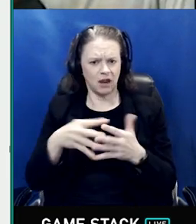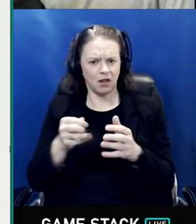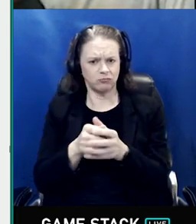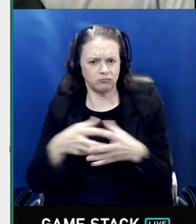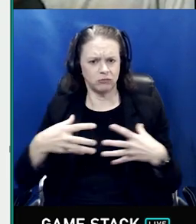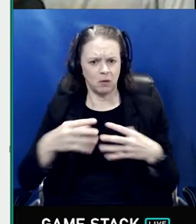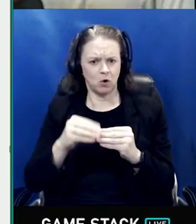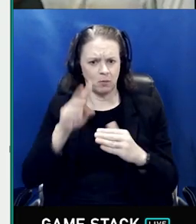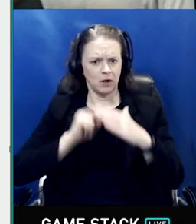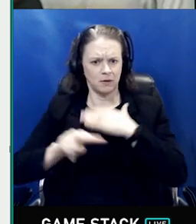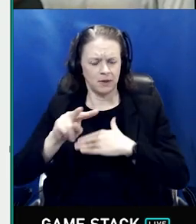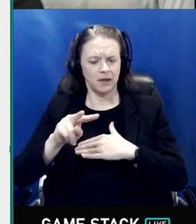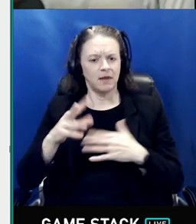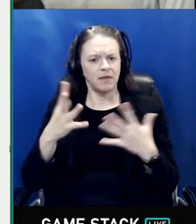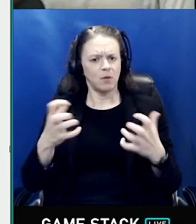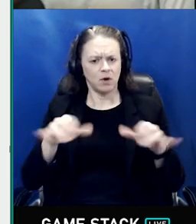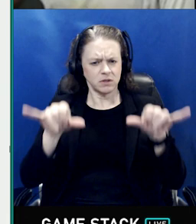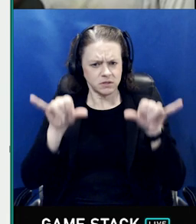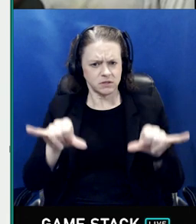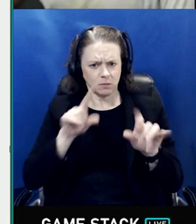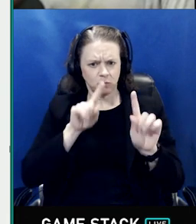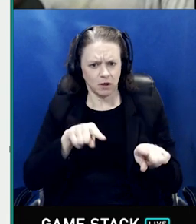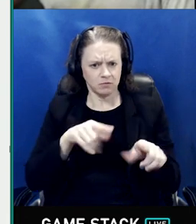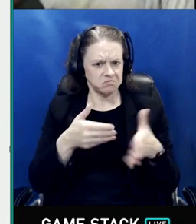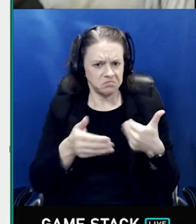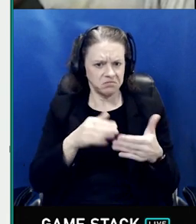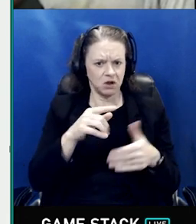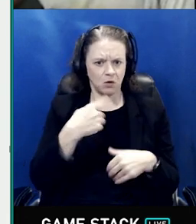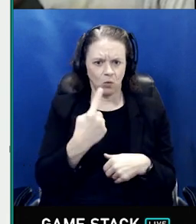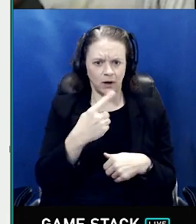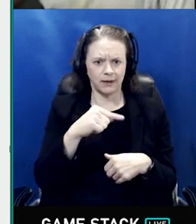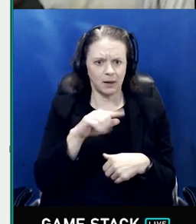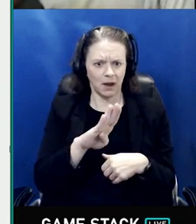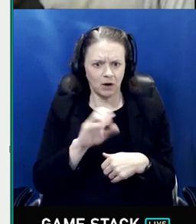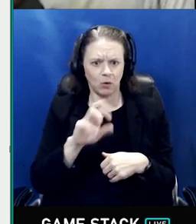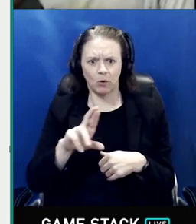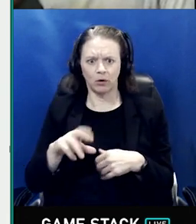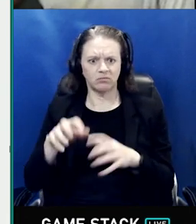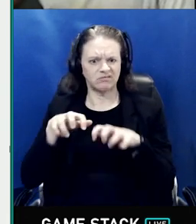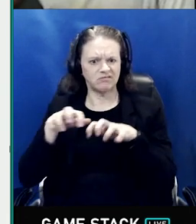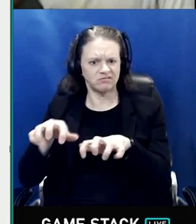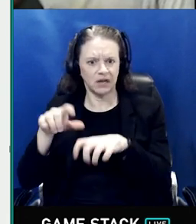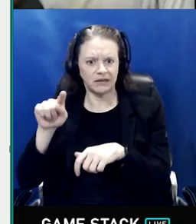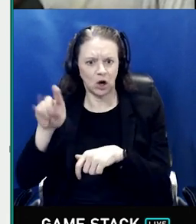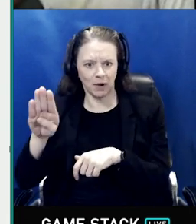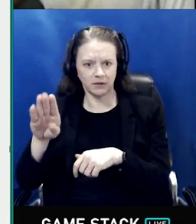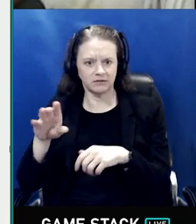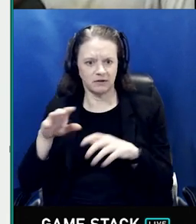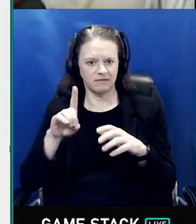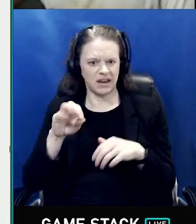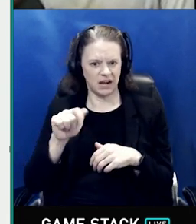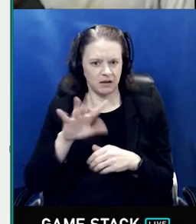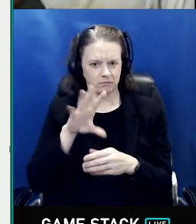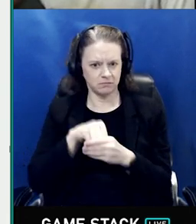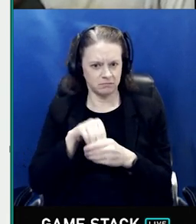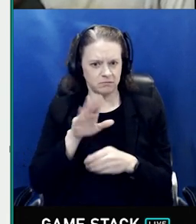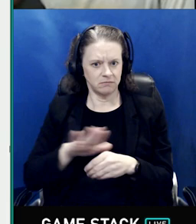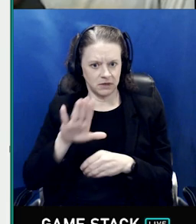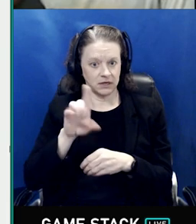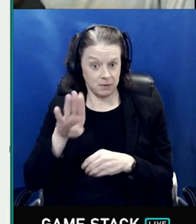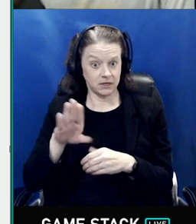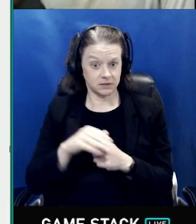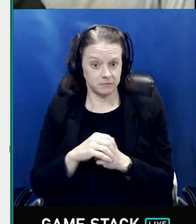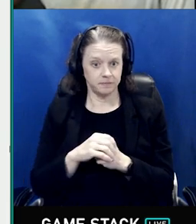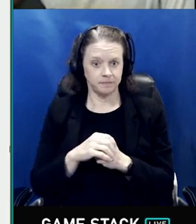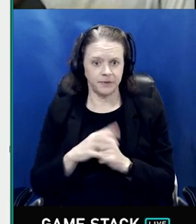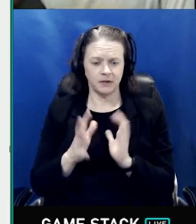times, whether there's a gigabyte of data or hundreds of terabytes of data in their database. I sometimes hear from developers